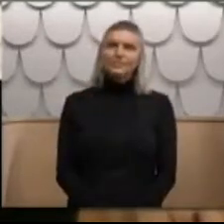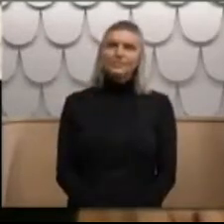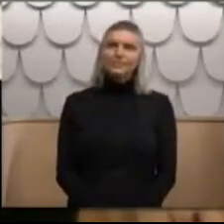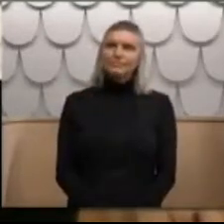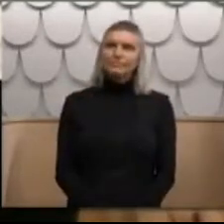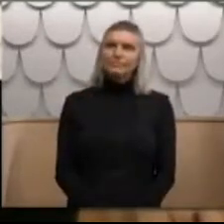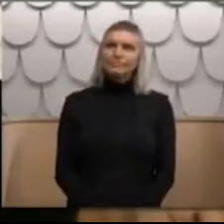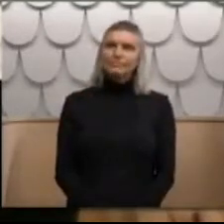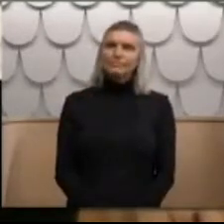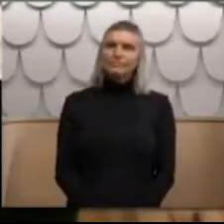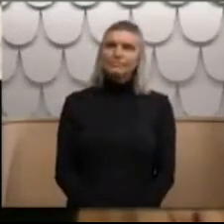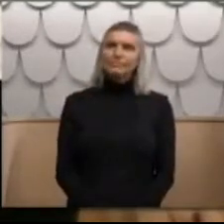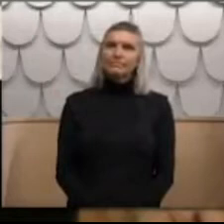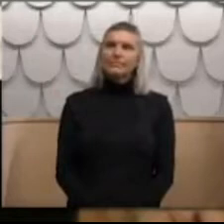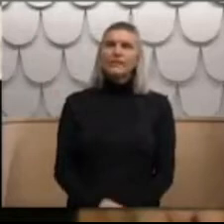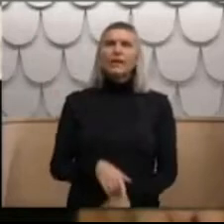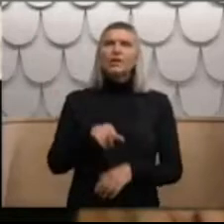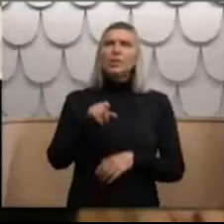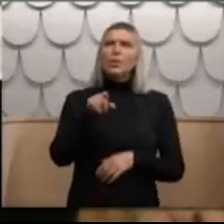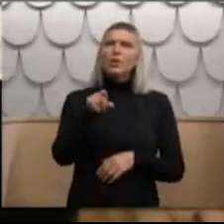And so, when you were in